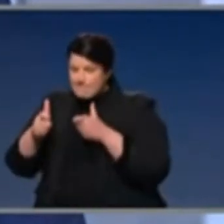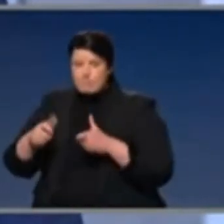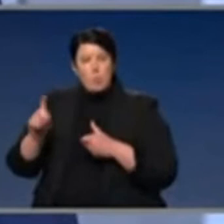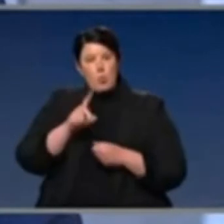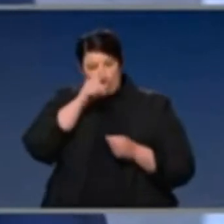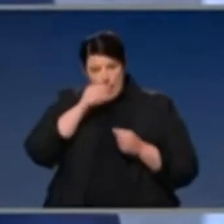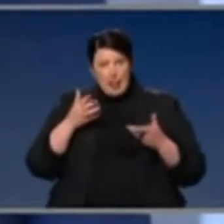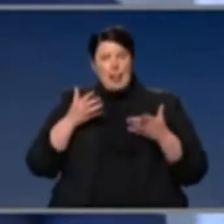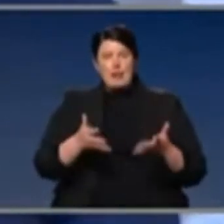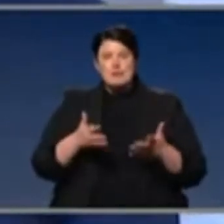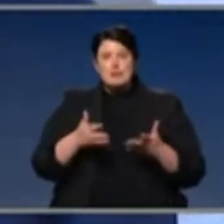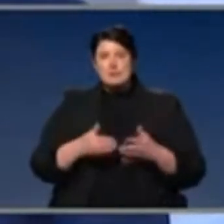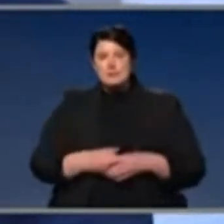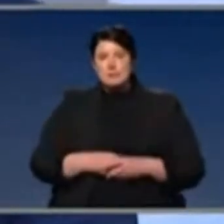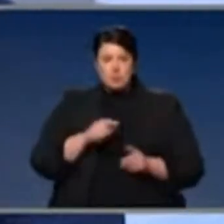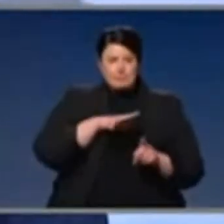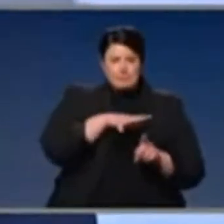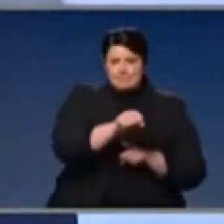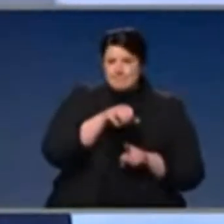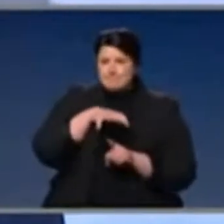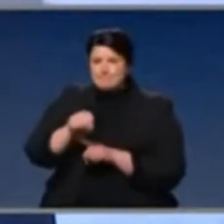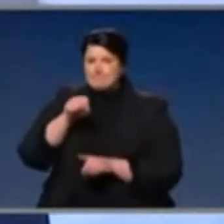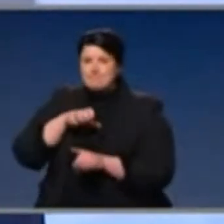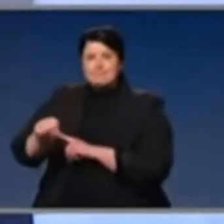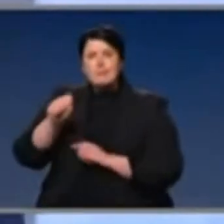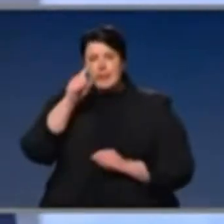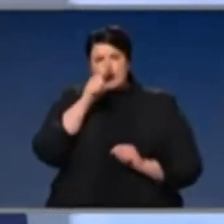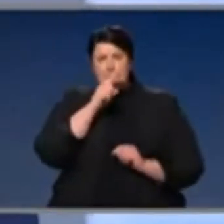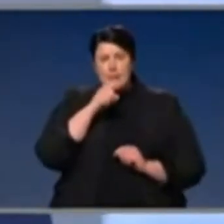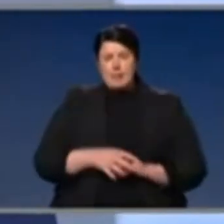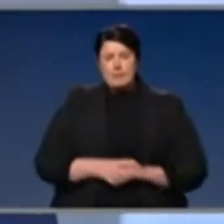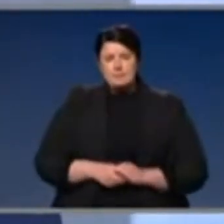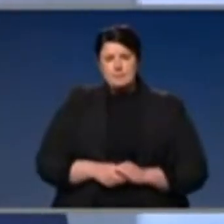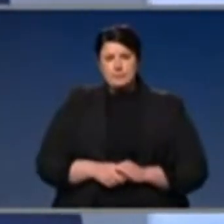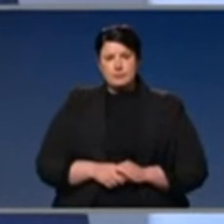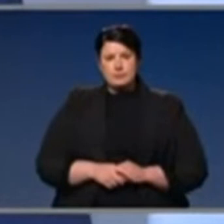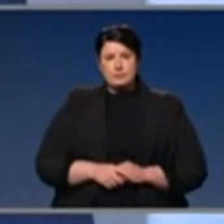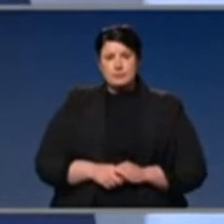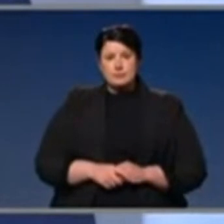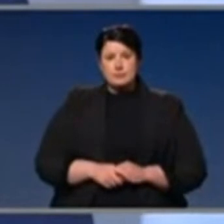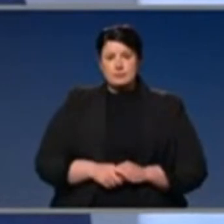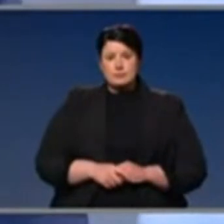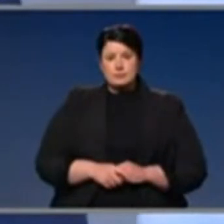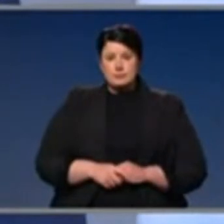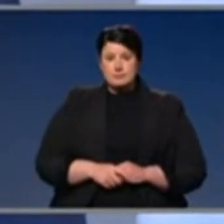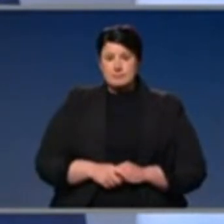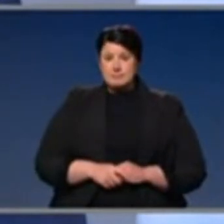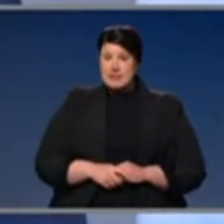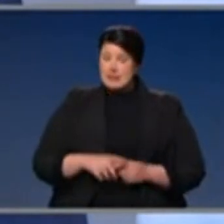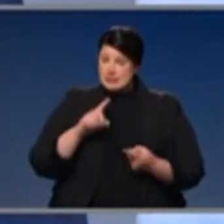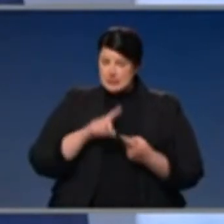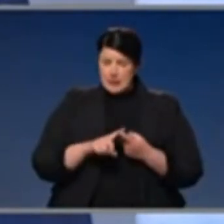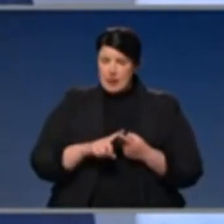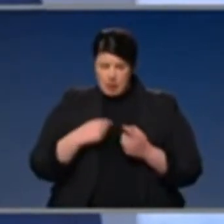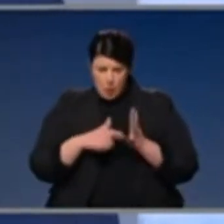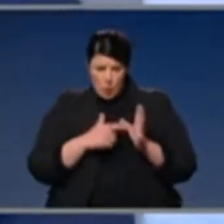capability has provided us to identify people. I mean, that's a very practical thing. At the end of the day, someone's still got to slap the cuffs on, and